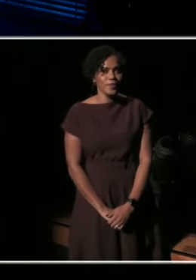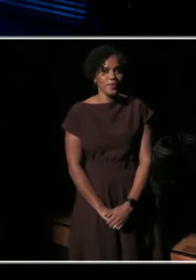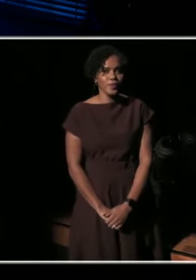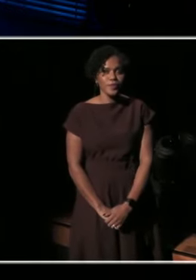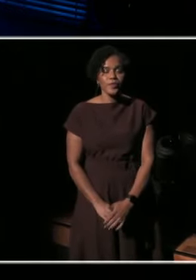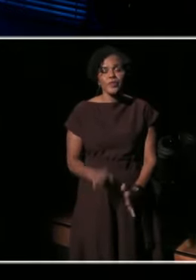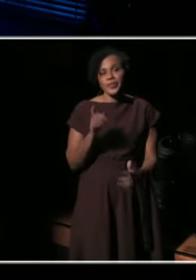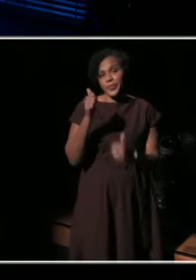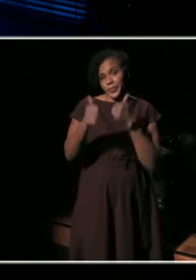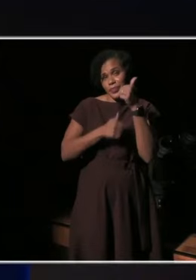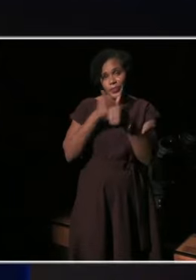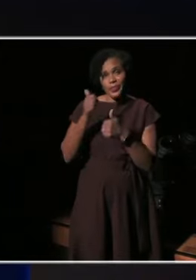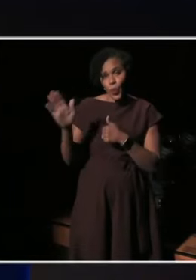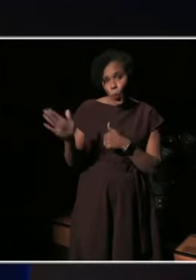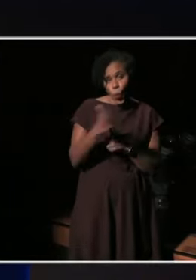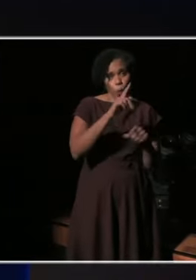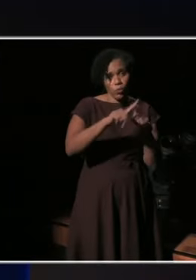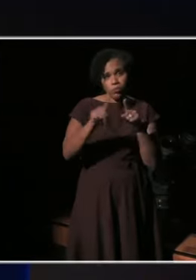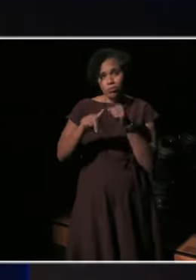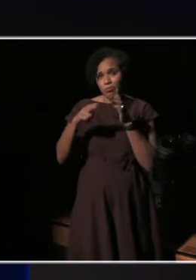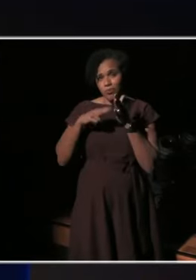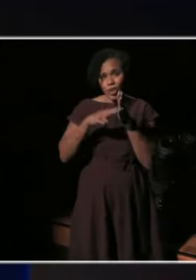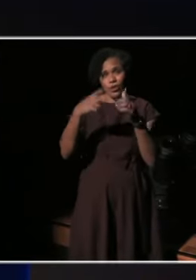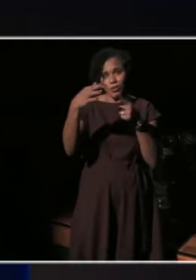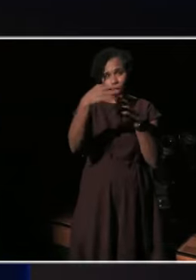Just say congrats to all of the nominees.